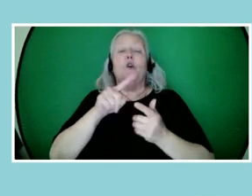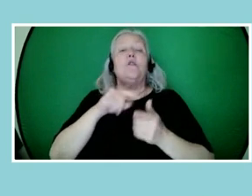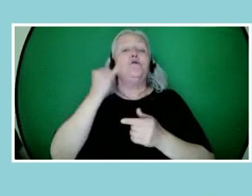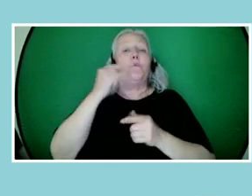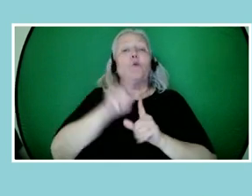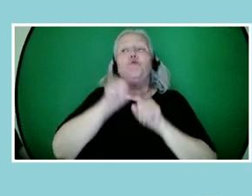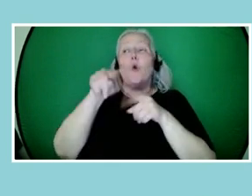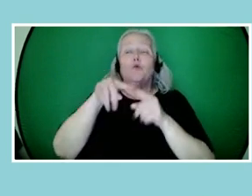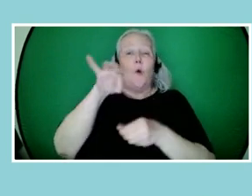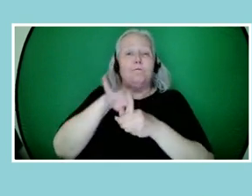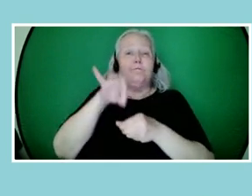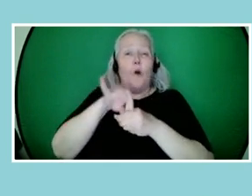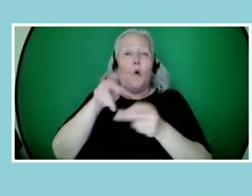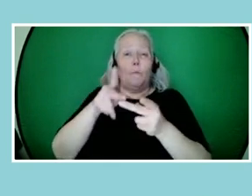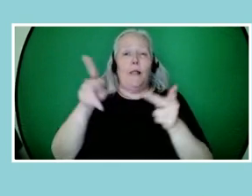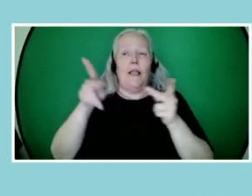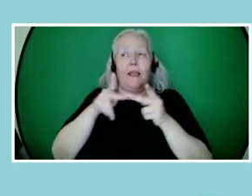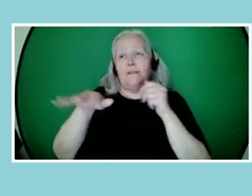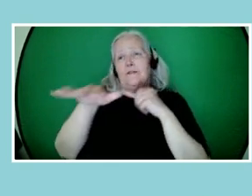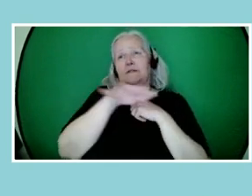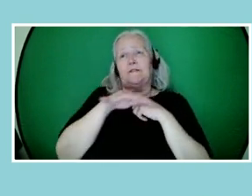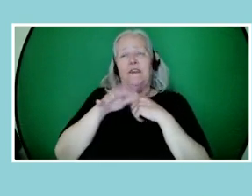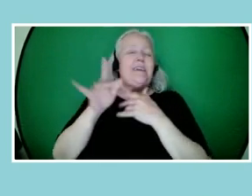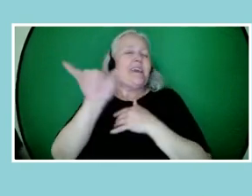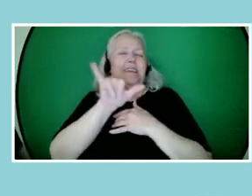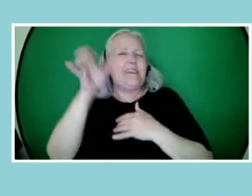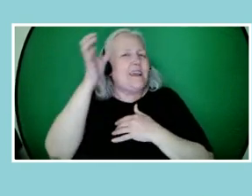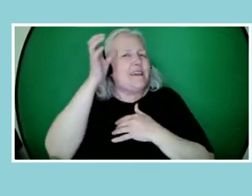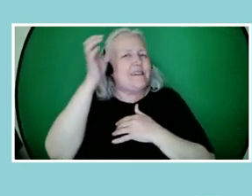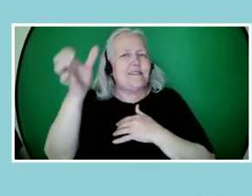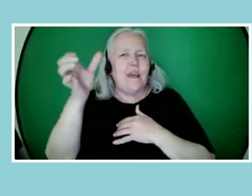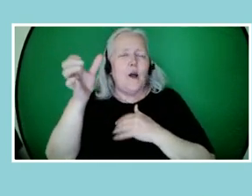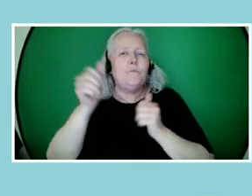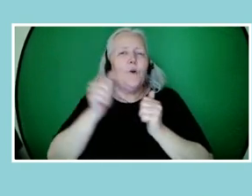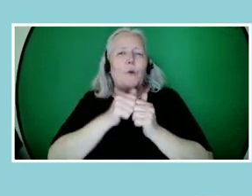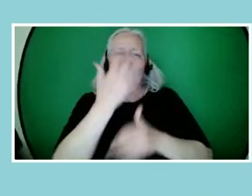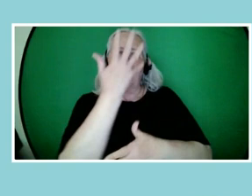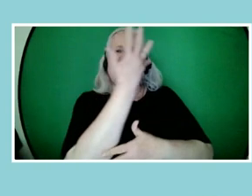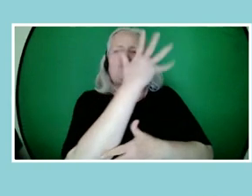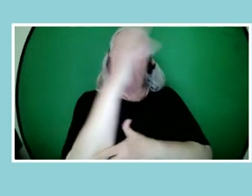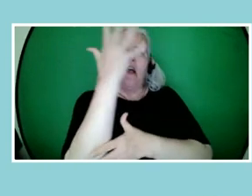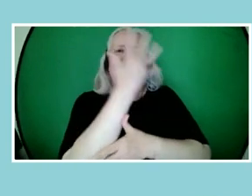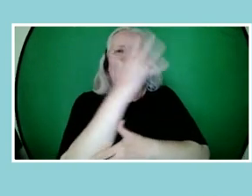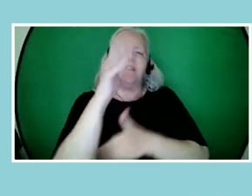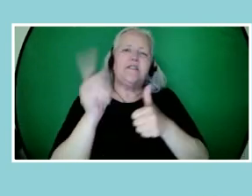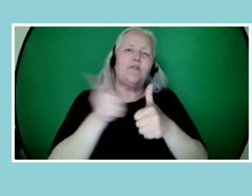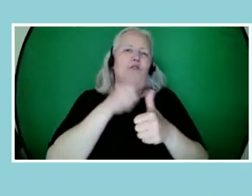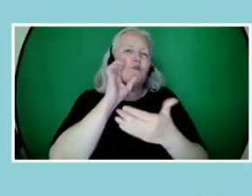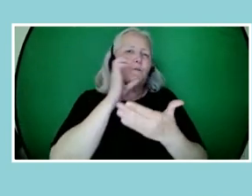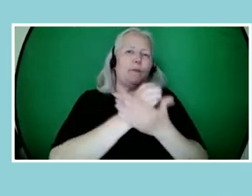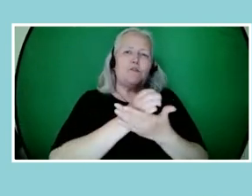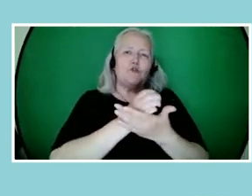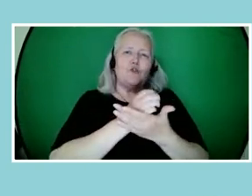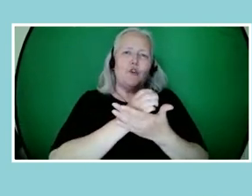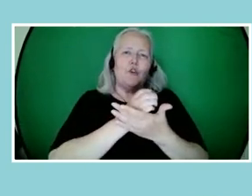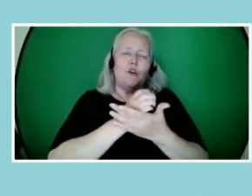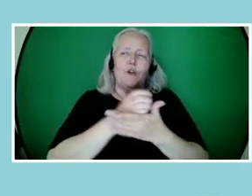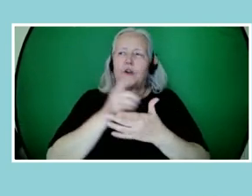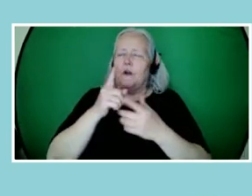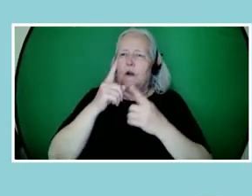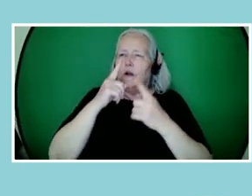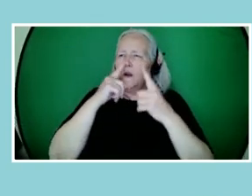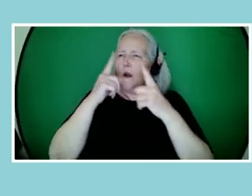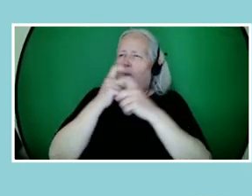actually not all that different from the crazy jungle scene, right? there's a complicated line, there are